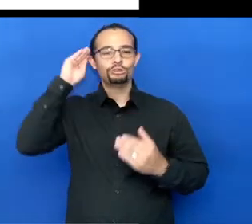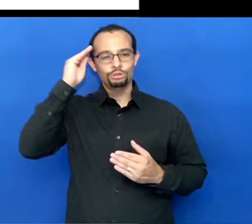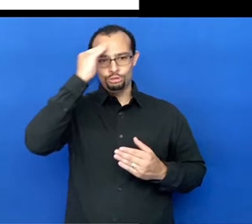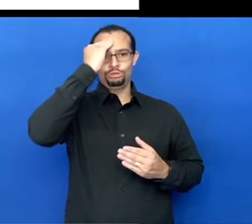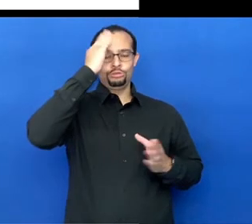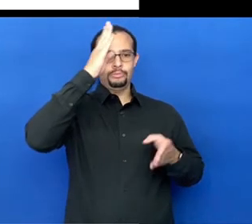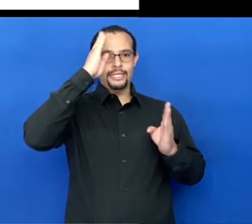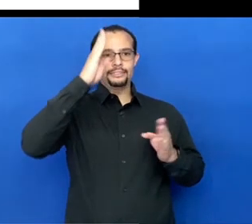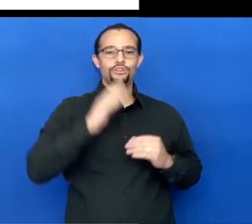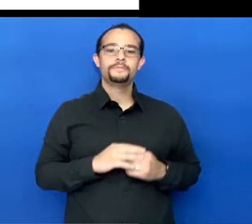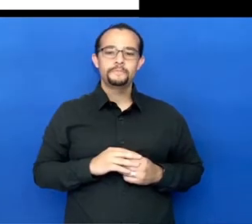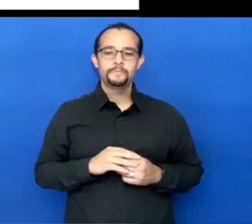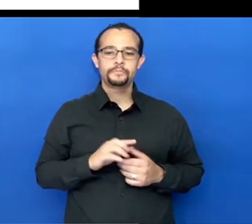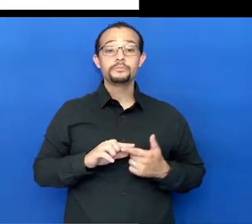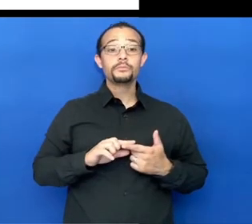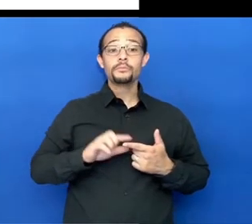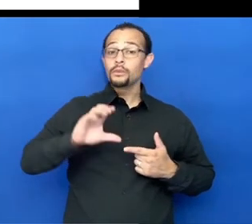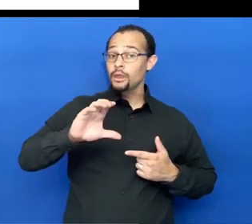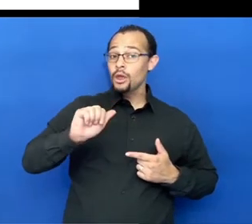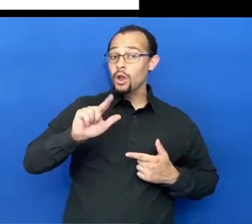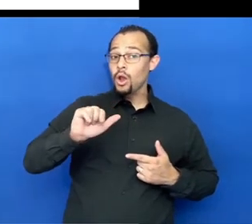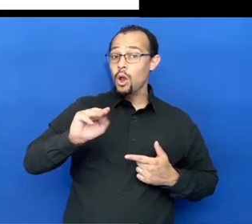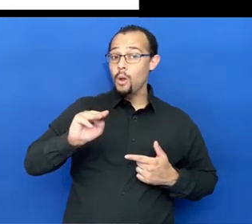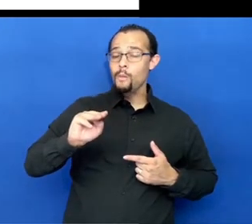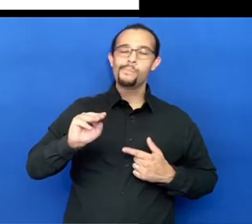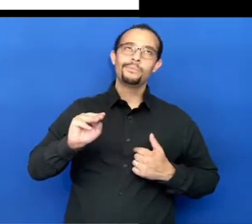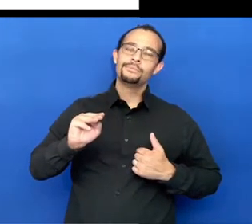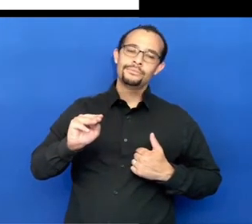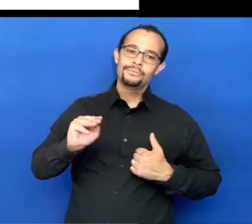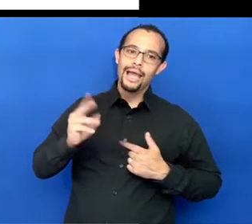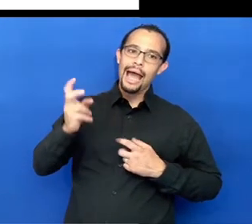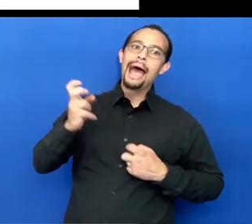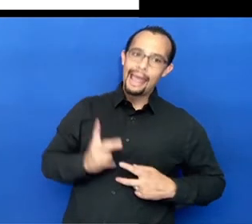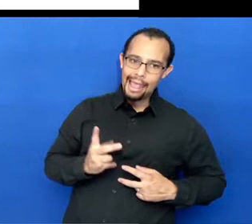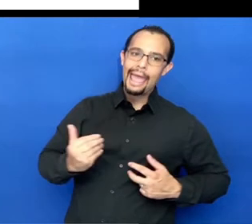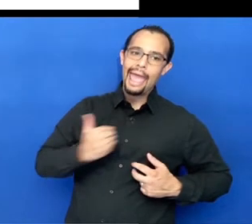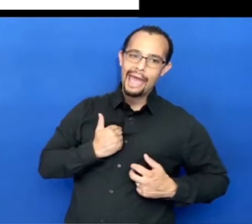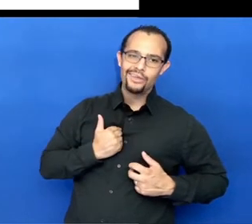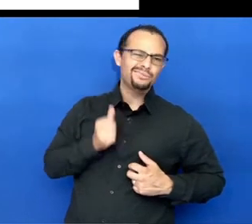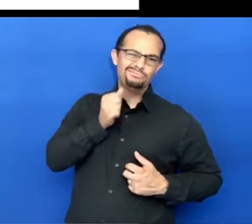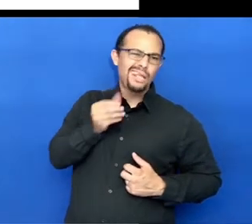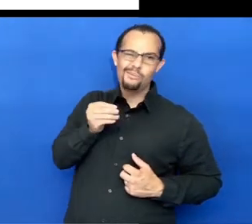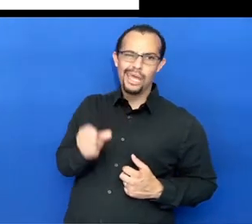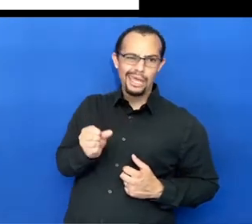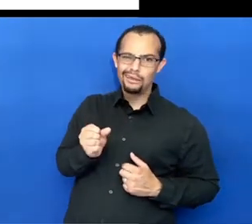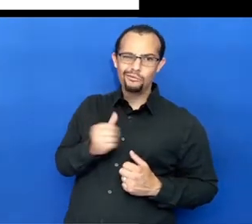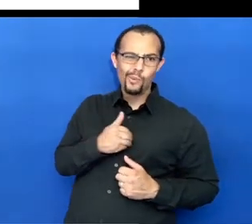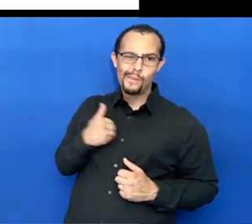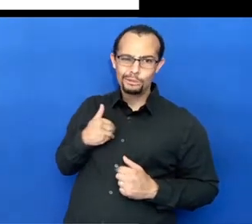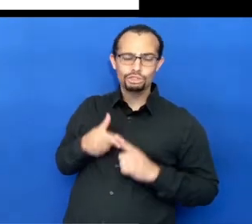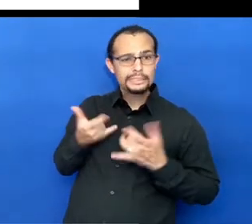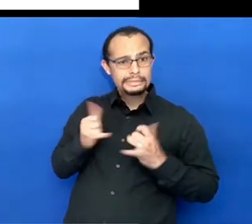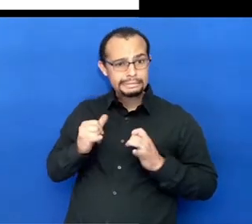quick way to be mindful. Calm. I have this on my phone as well. I have not